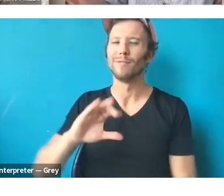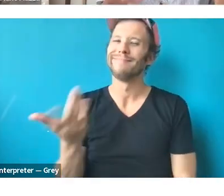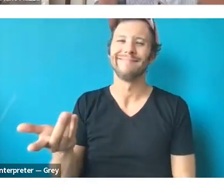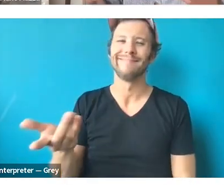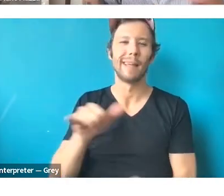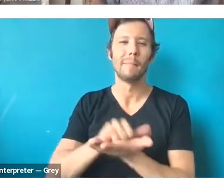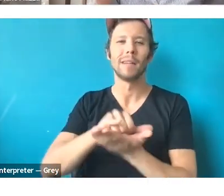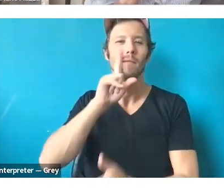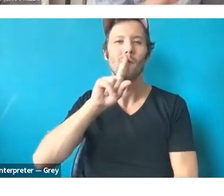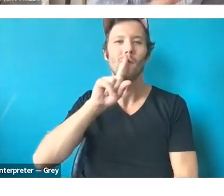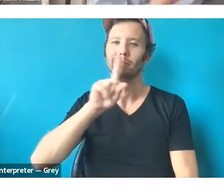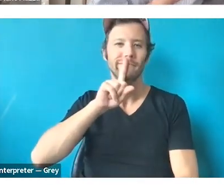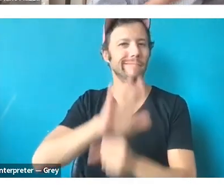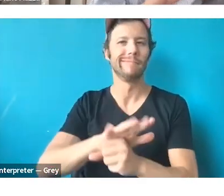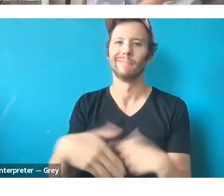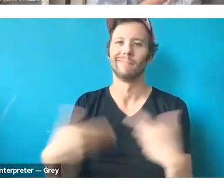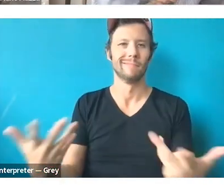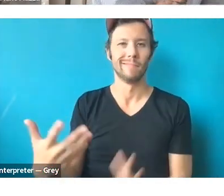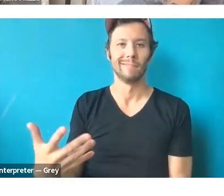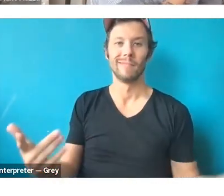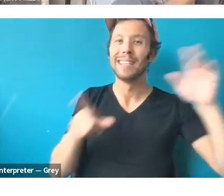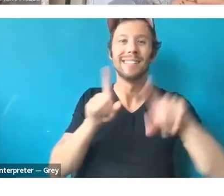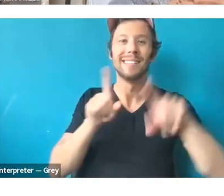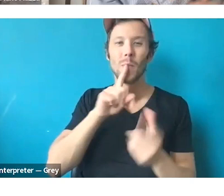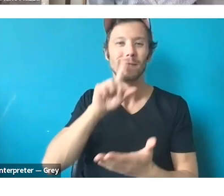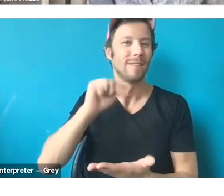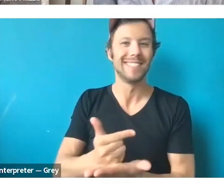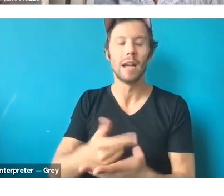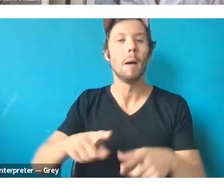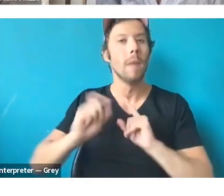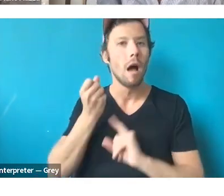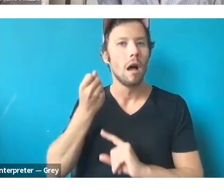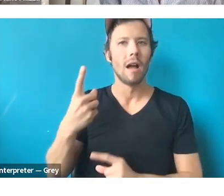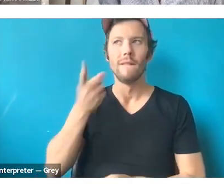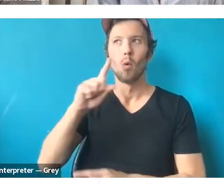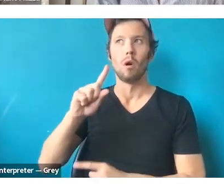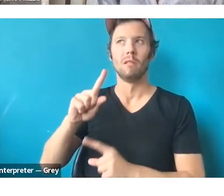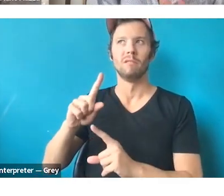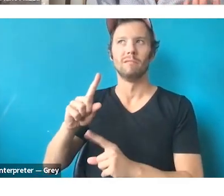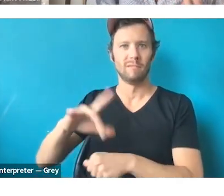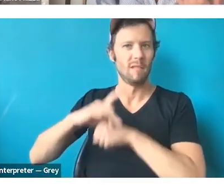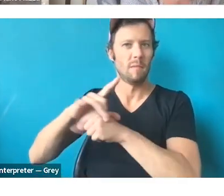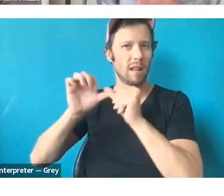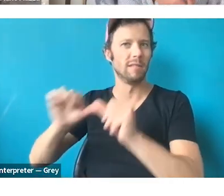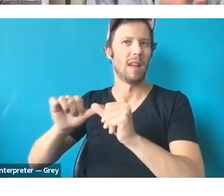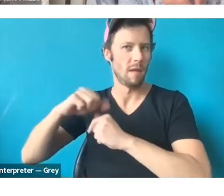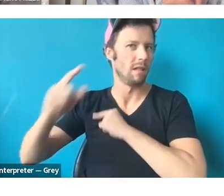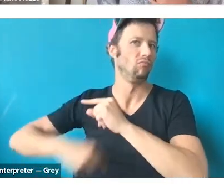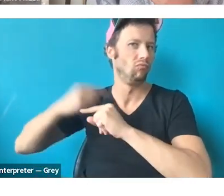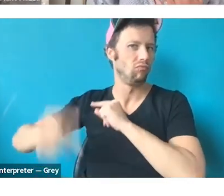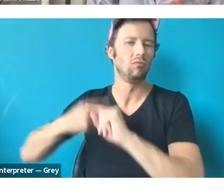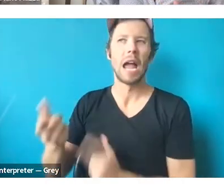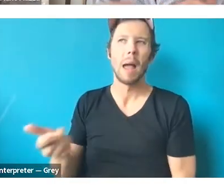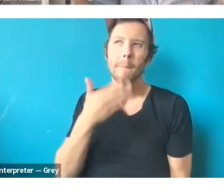in terms of sustainability, it is still better that they're not going to landfill. But luckily within the